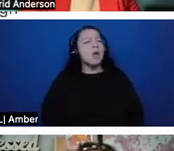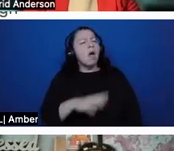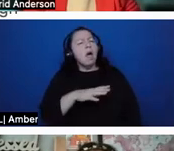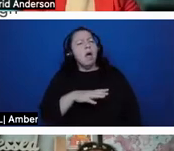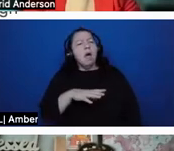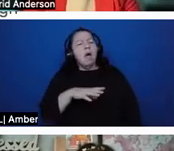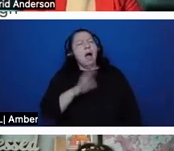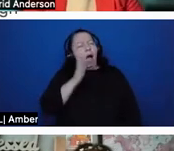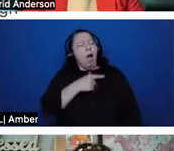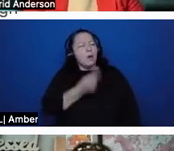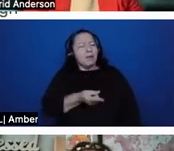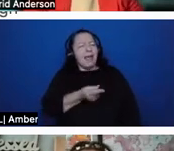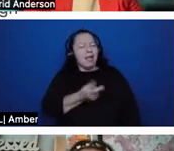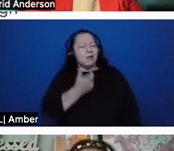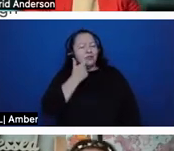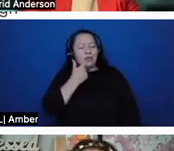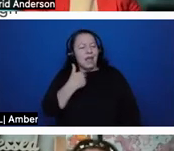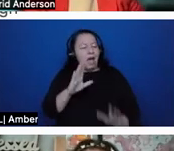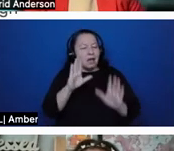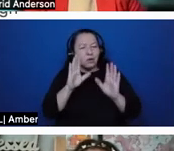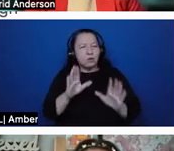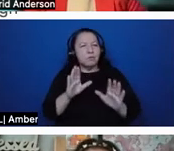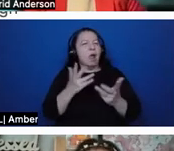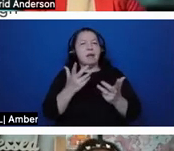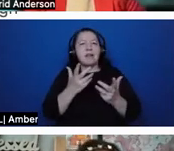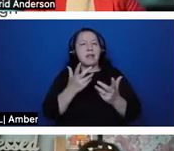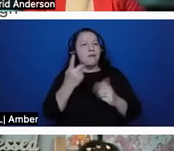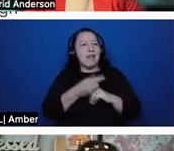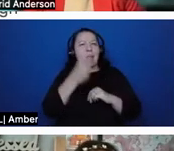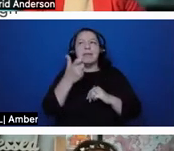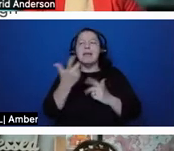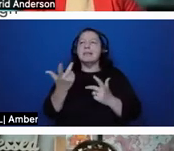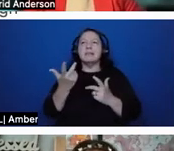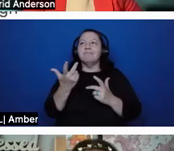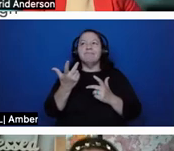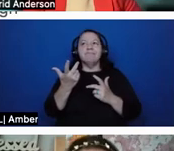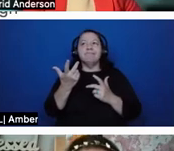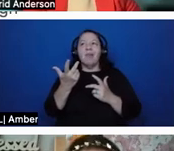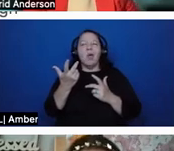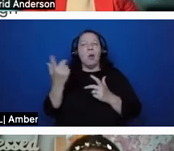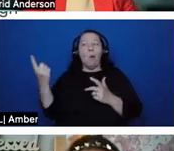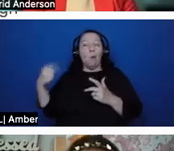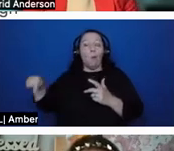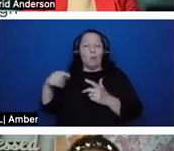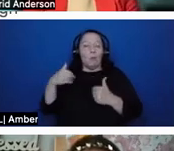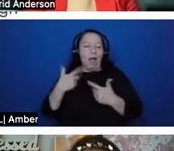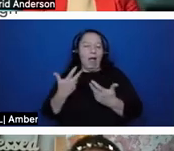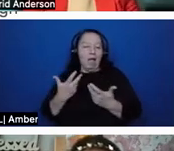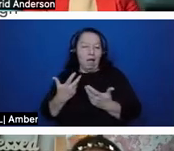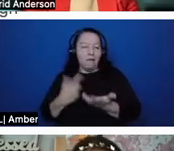we've just had a very productive day because we were having a conversation here about our